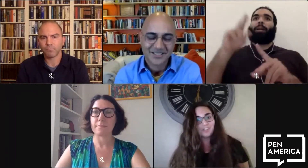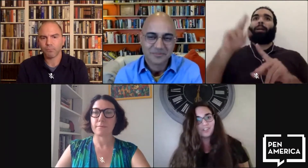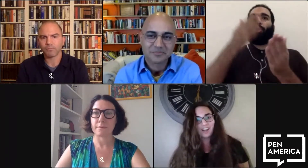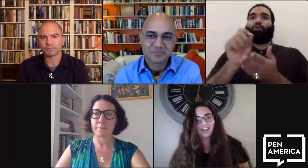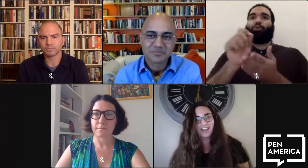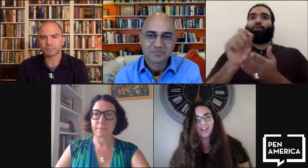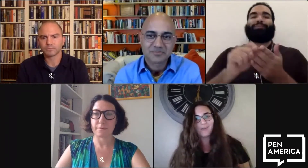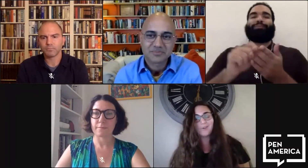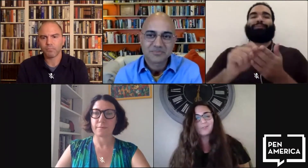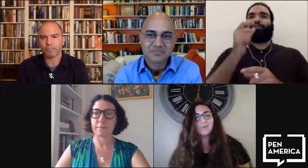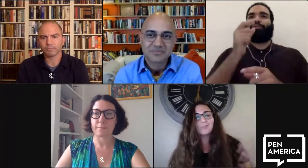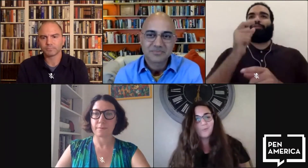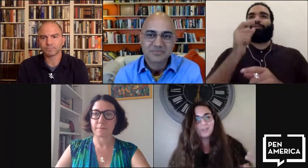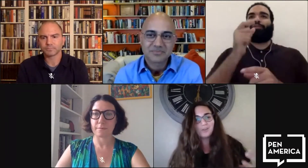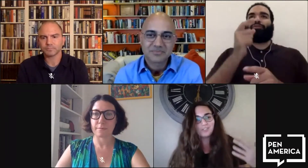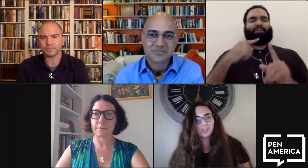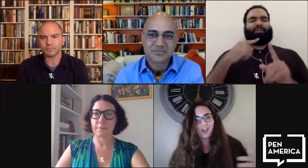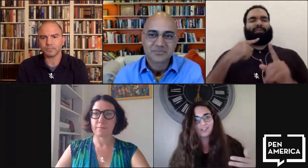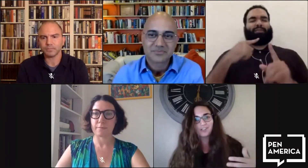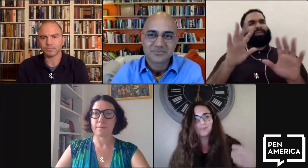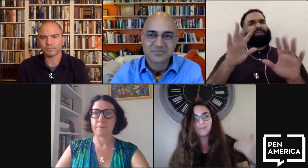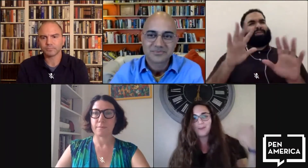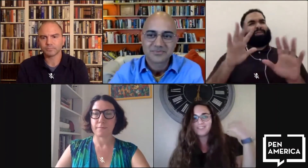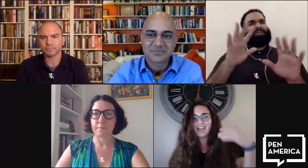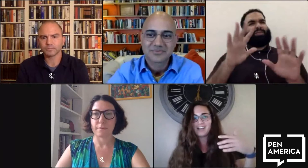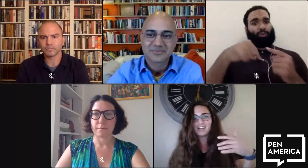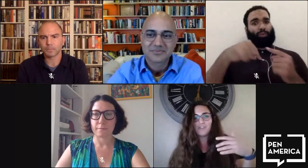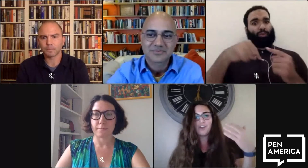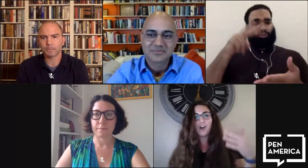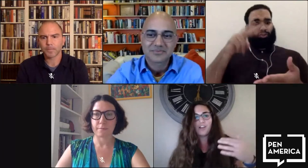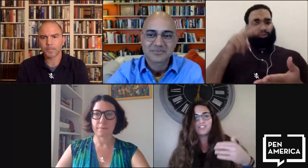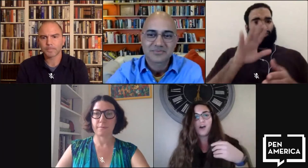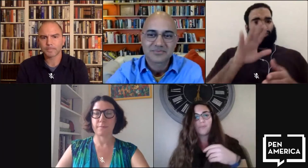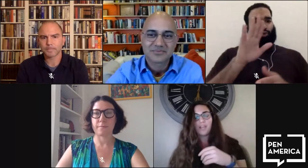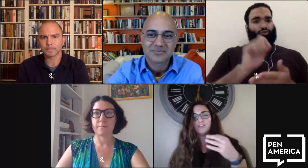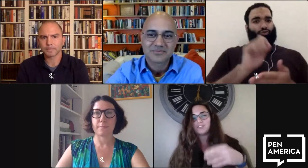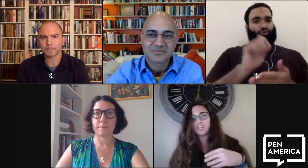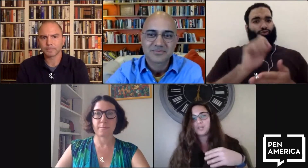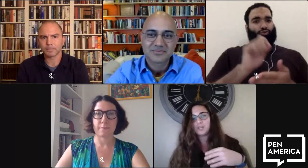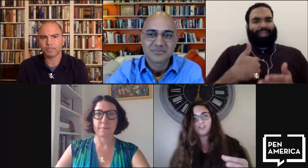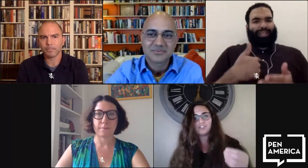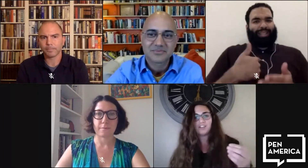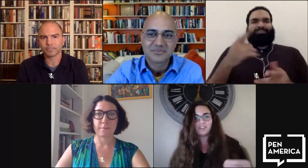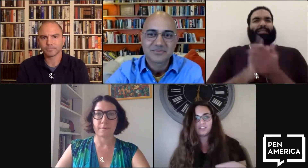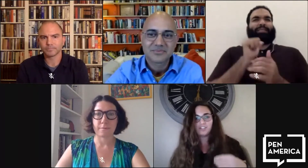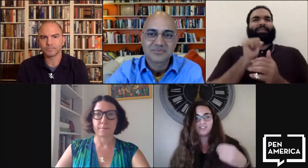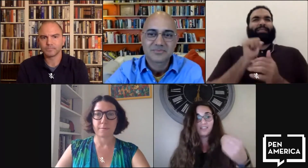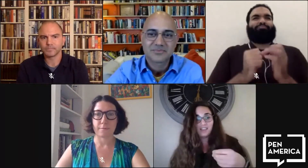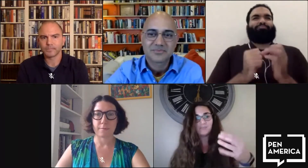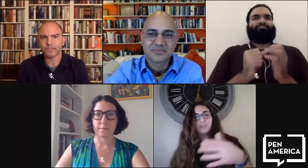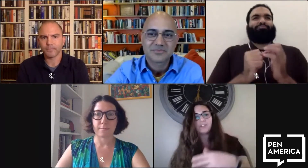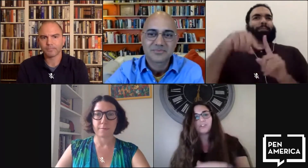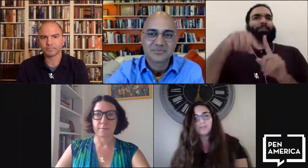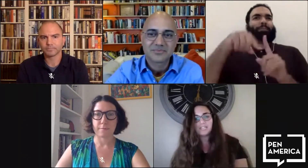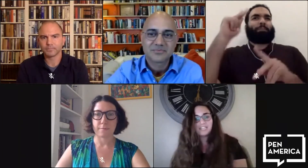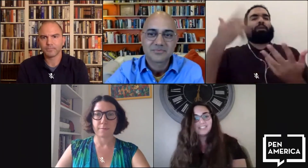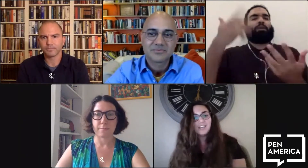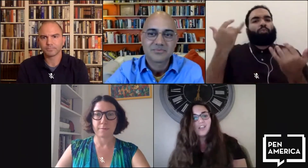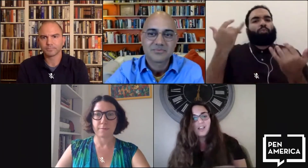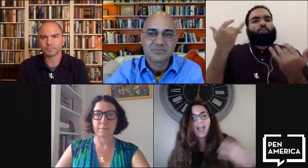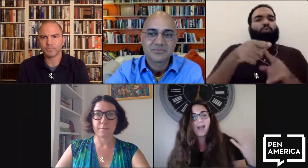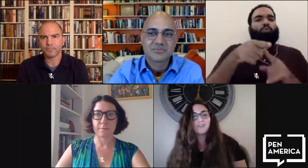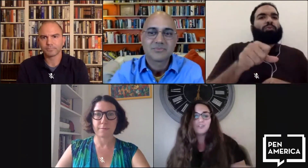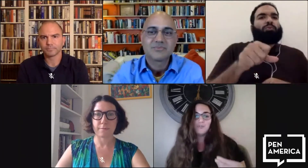the literary. So I was hoping you could just talk a little bit about that, and if not, to help kind of shape readers' convictions and thus political